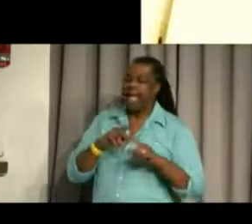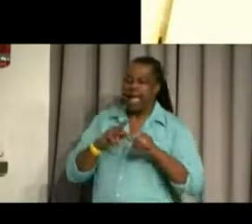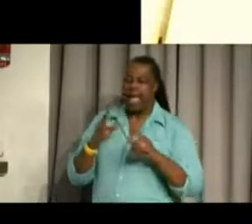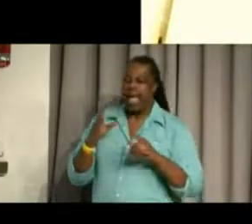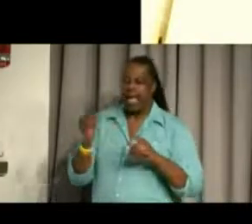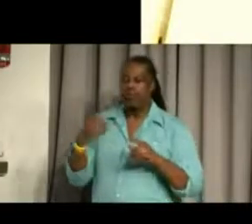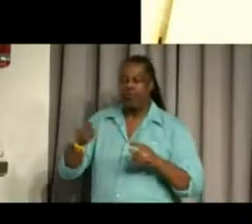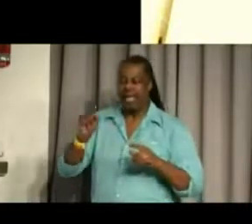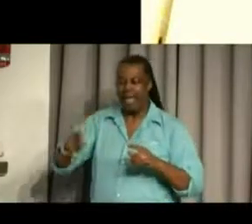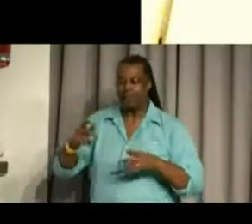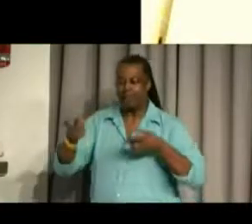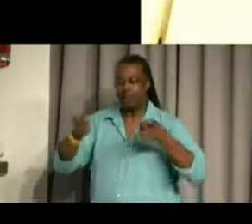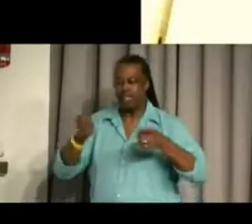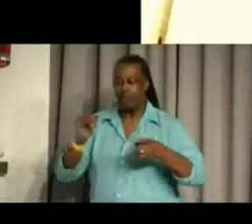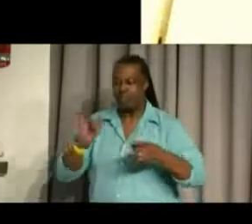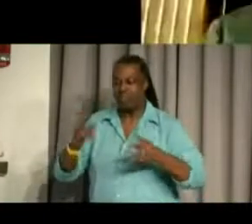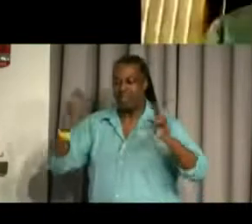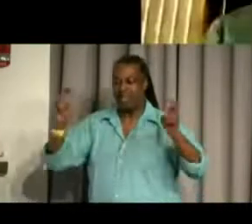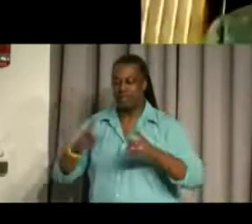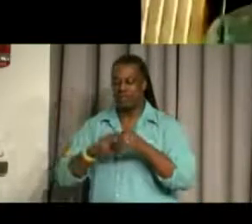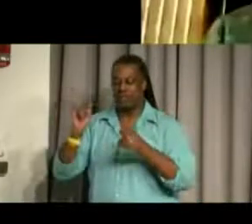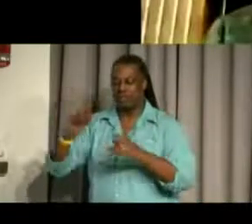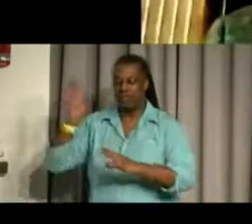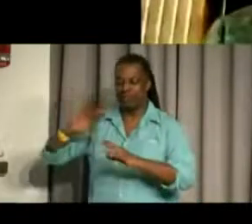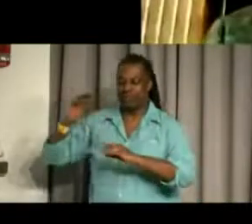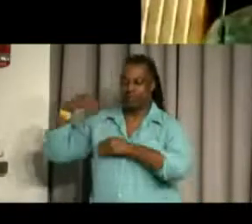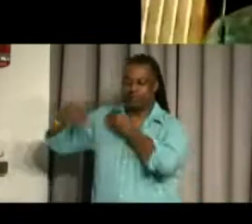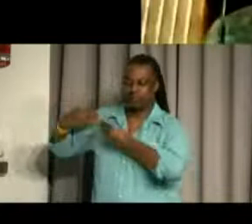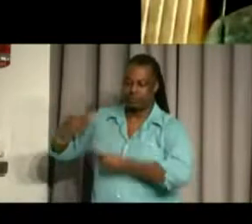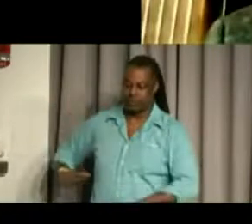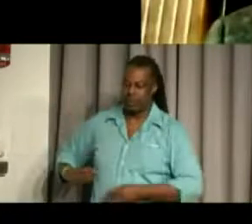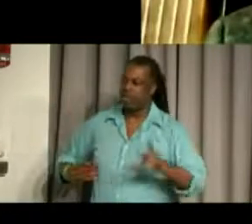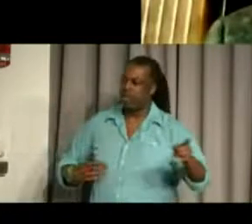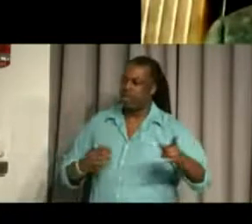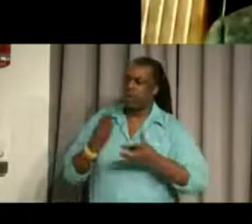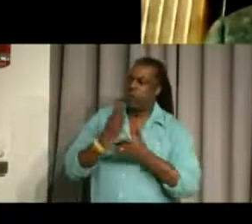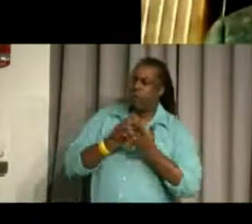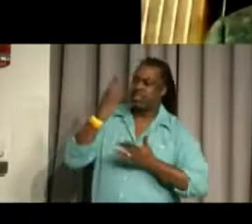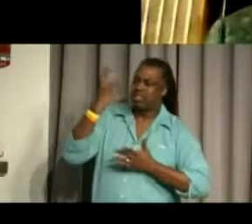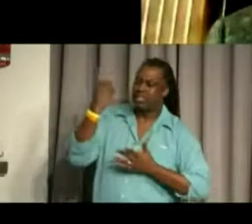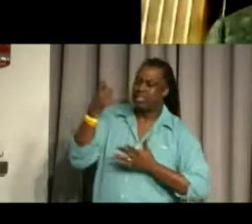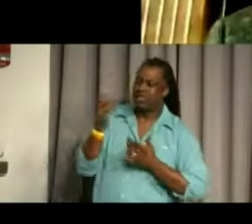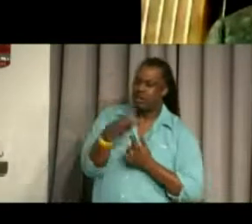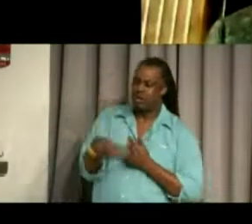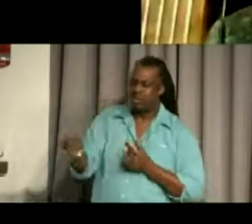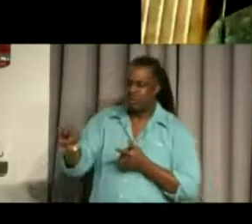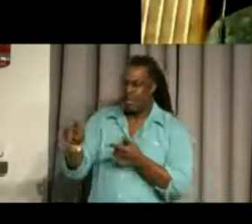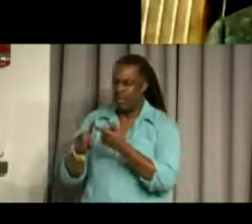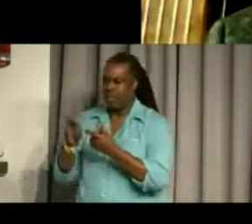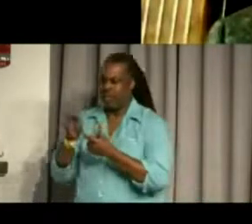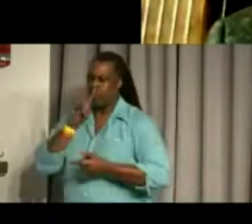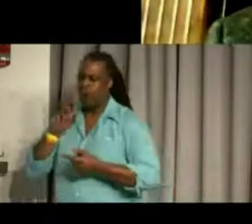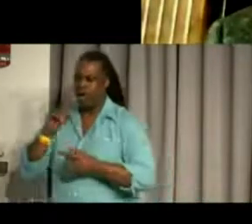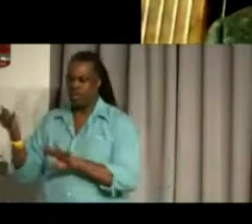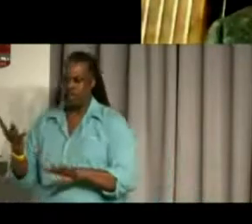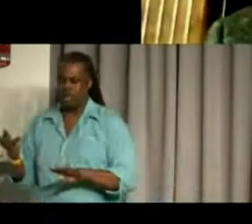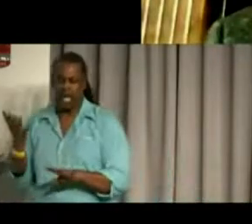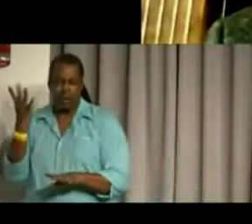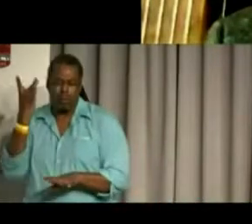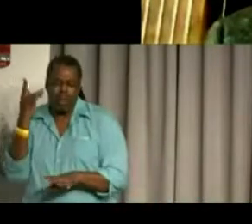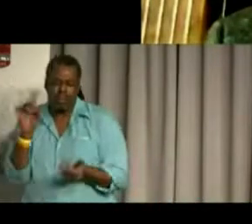generations. What was the supposed reason for making this change in the water supply?